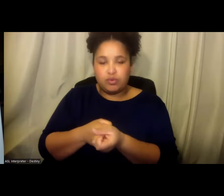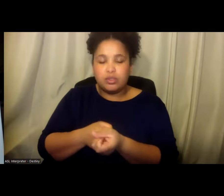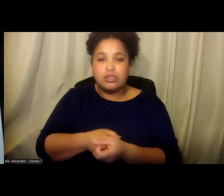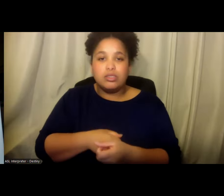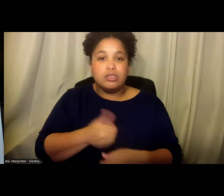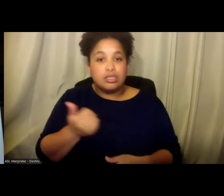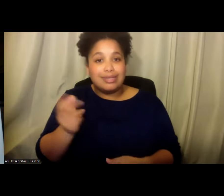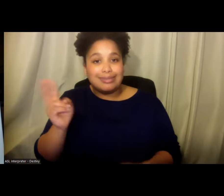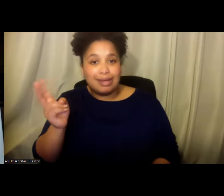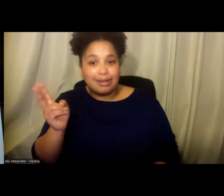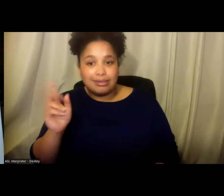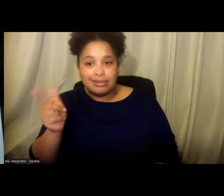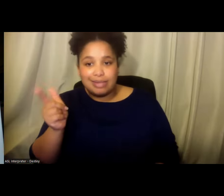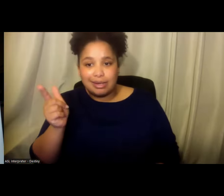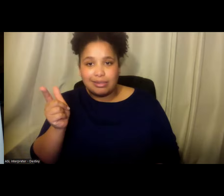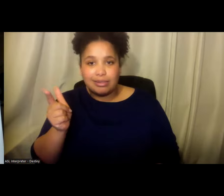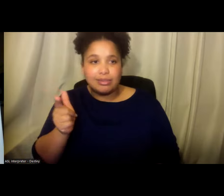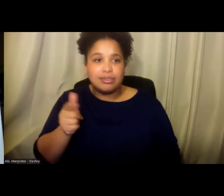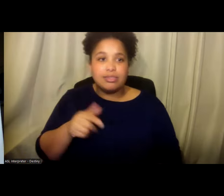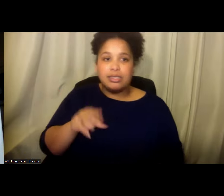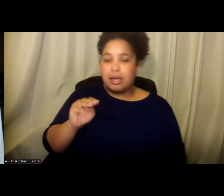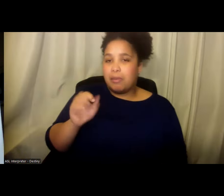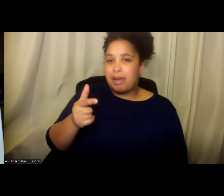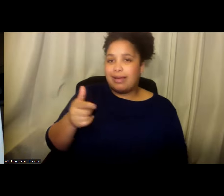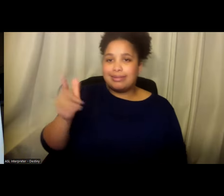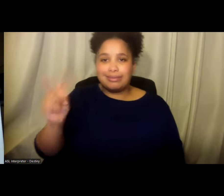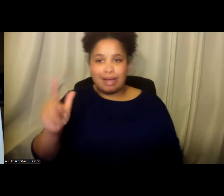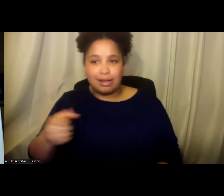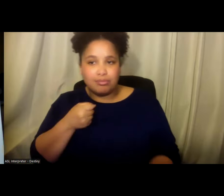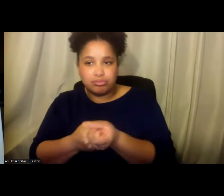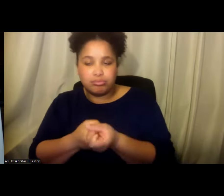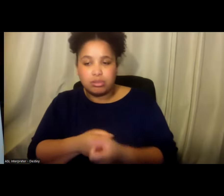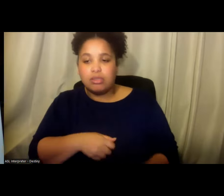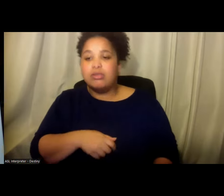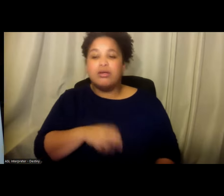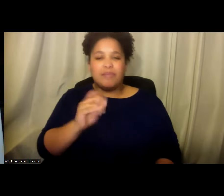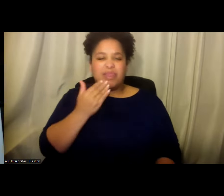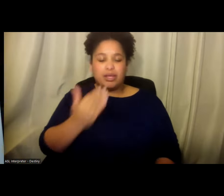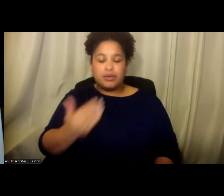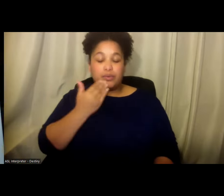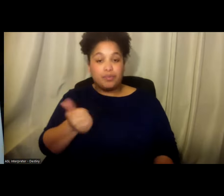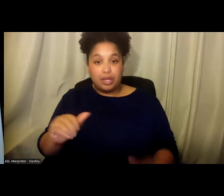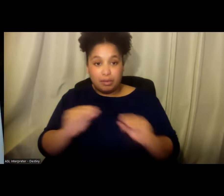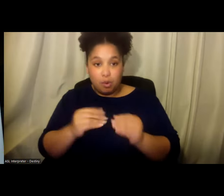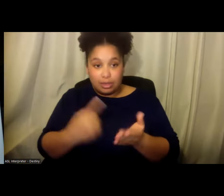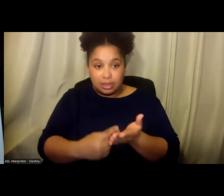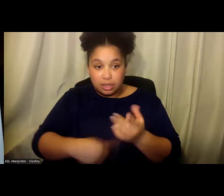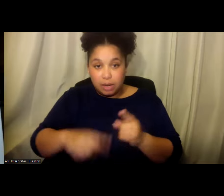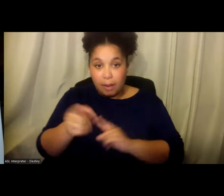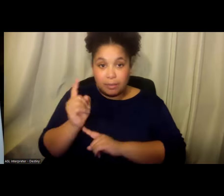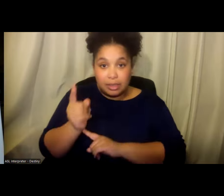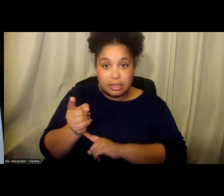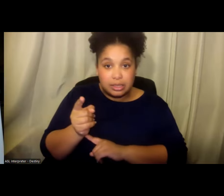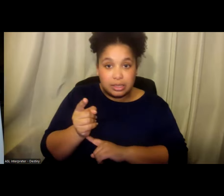Is there a second? A second, Meg. Thank you. Thank you, Meg. Any other discussion about the